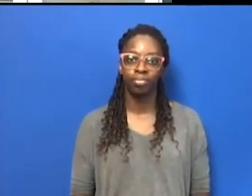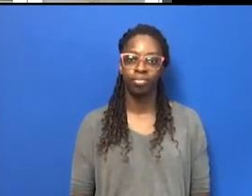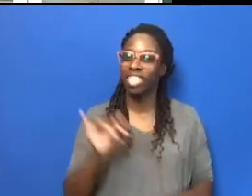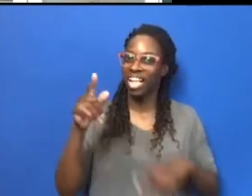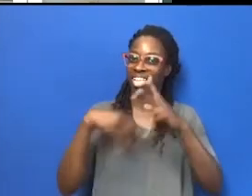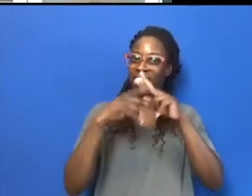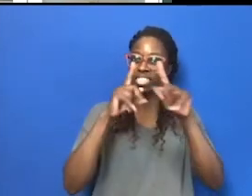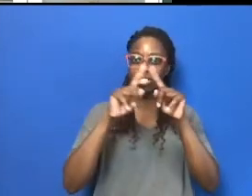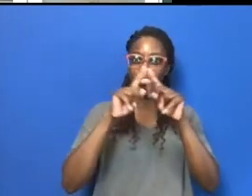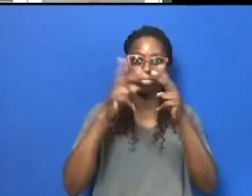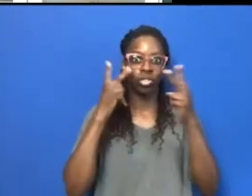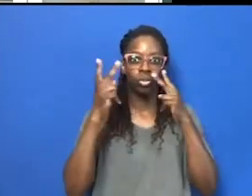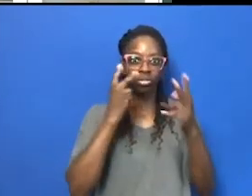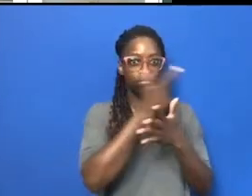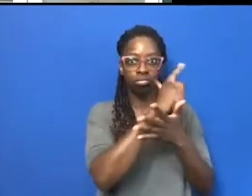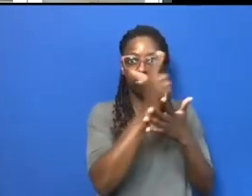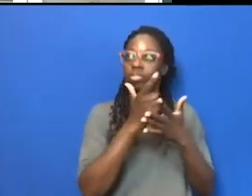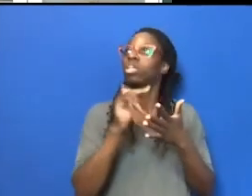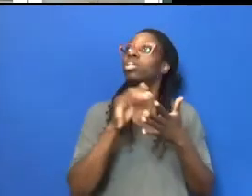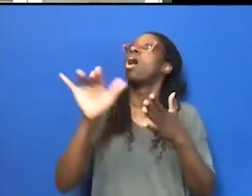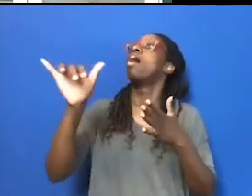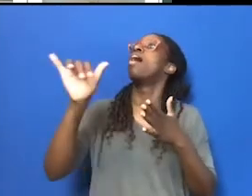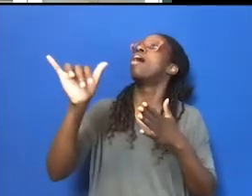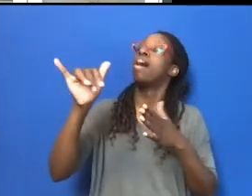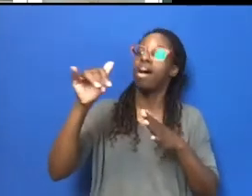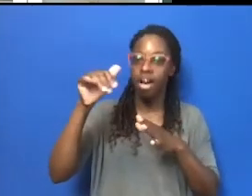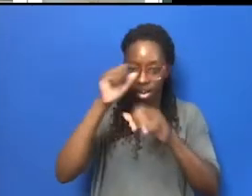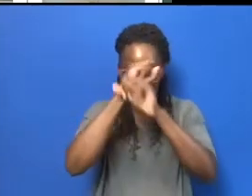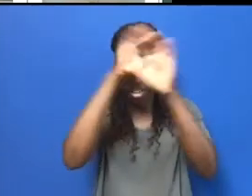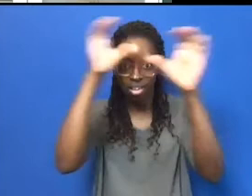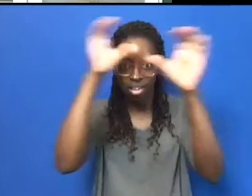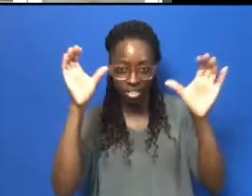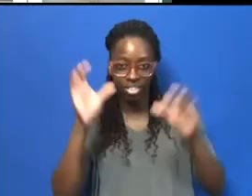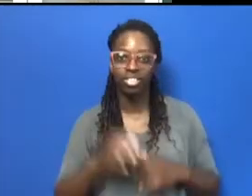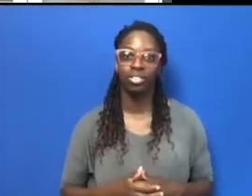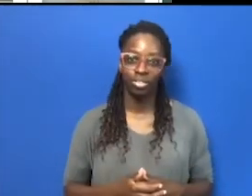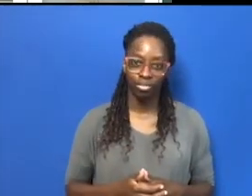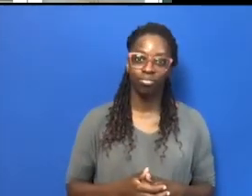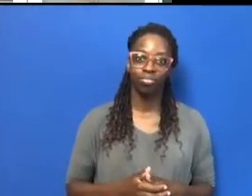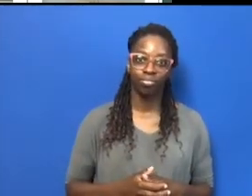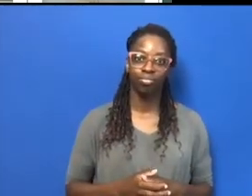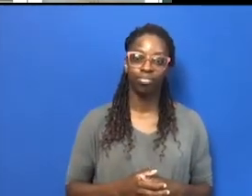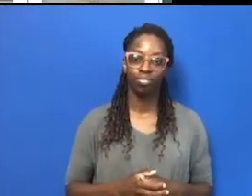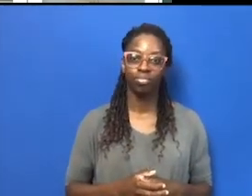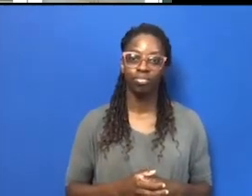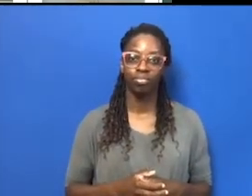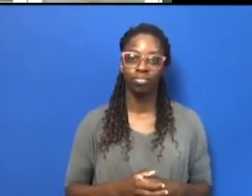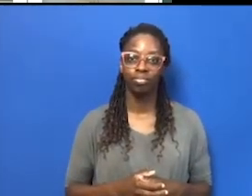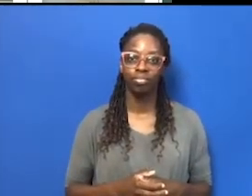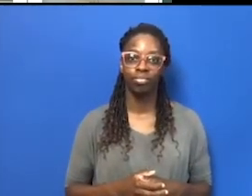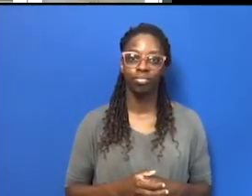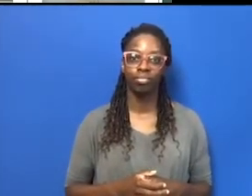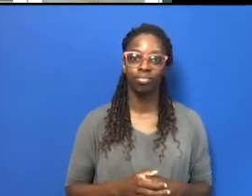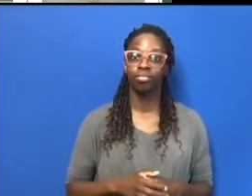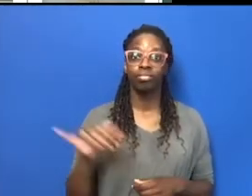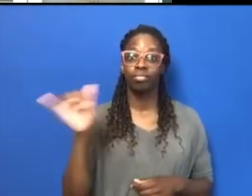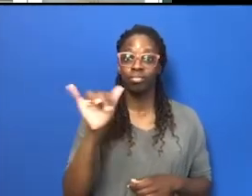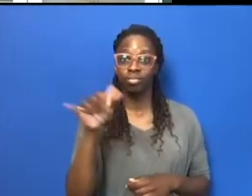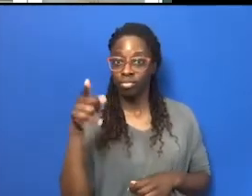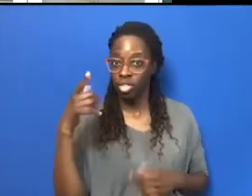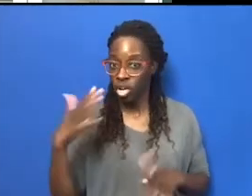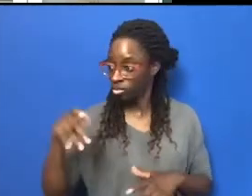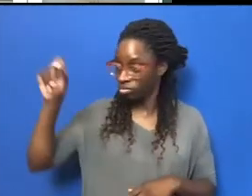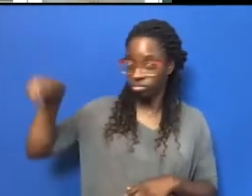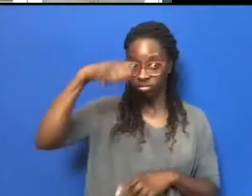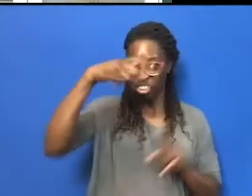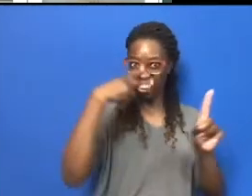understand what to do, and it can also be a good activity to do after they've done the experiment to help them communicate what